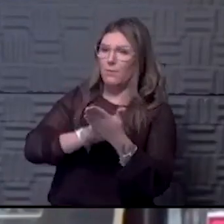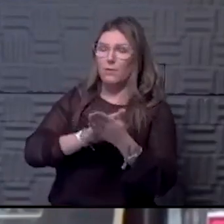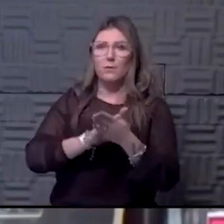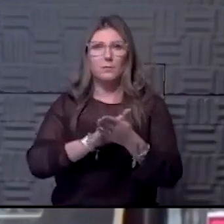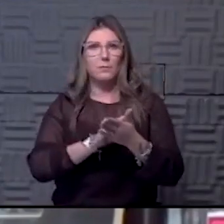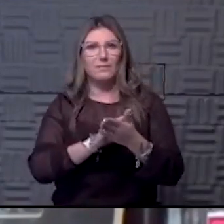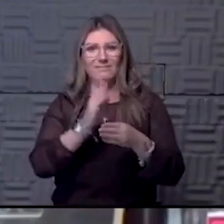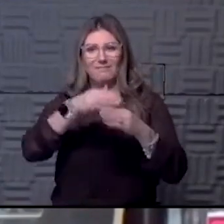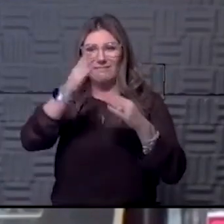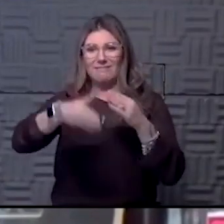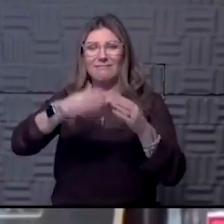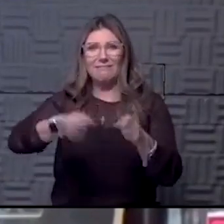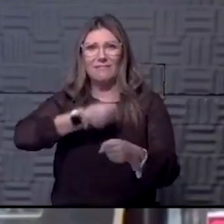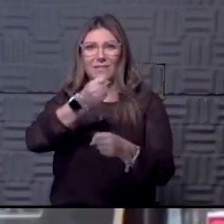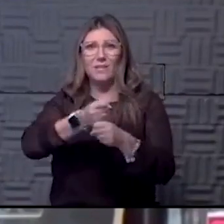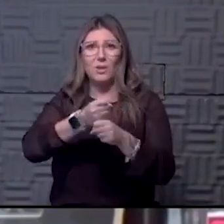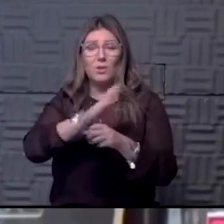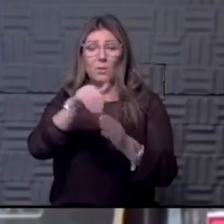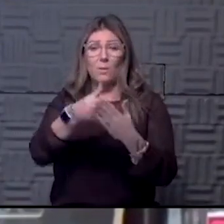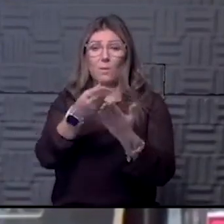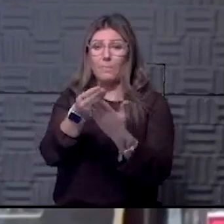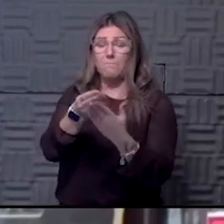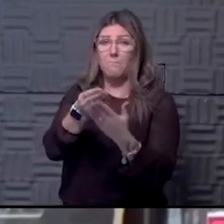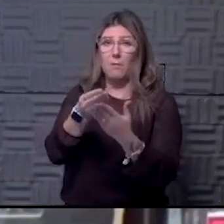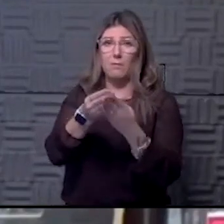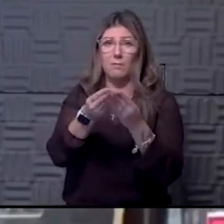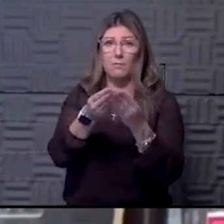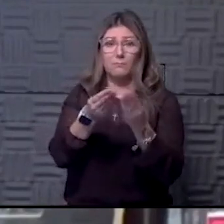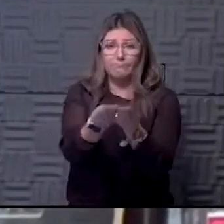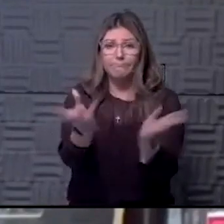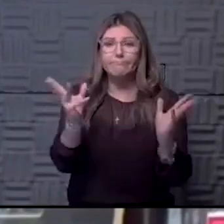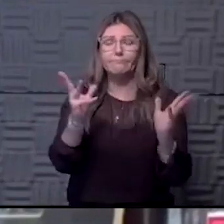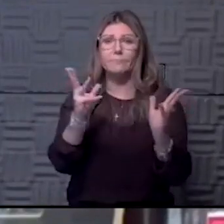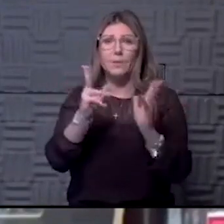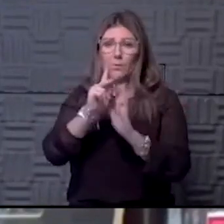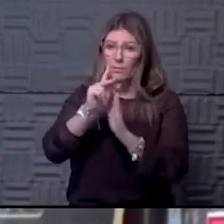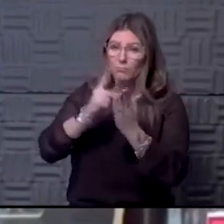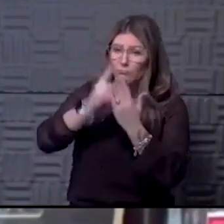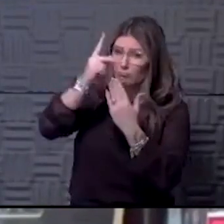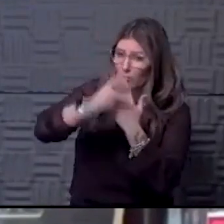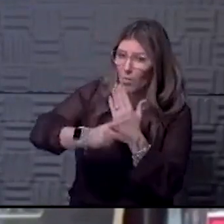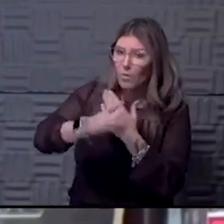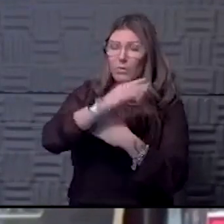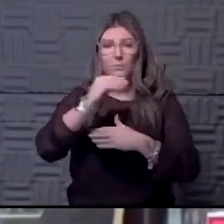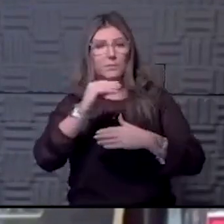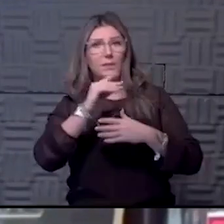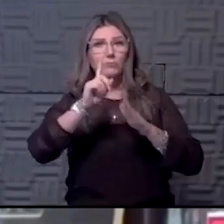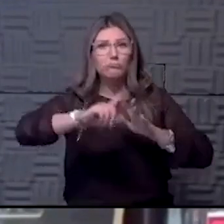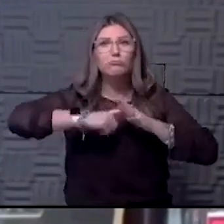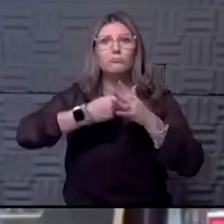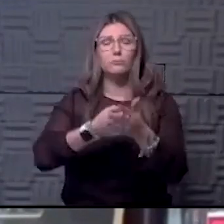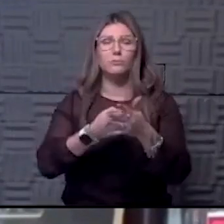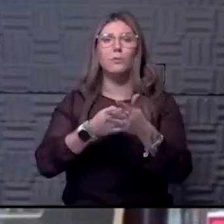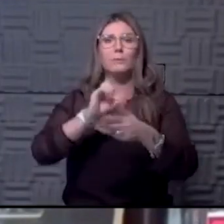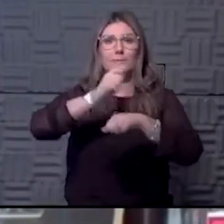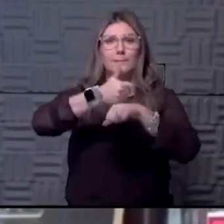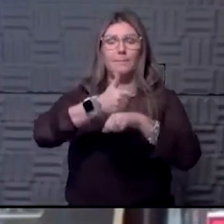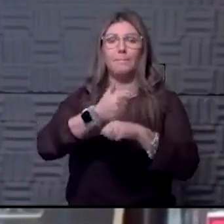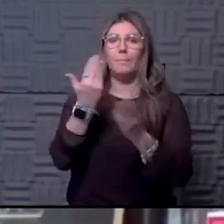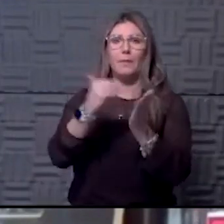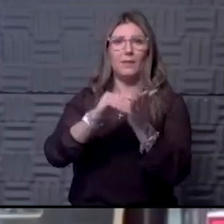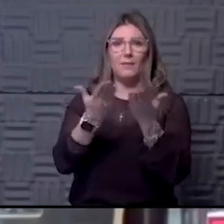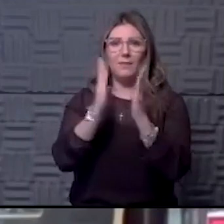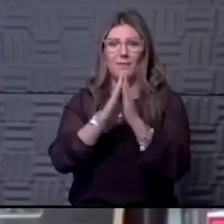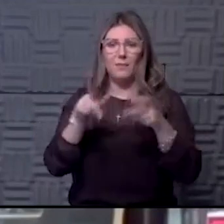year, and those dollars are now being distributed and those programs are being administered. Again, I have asked